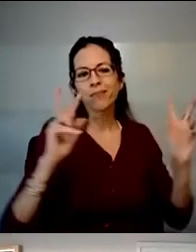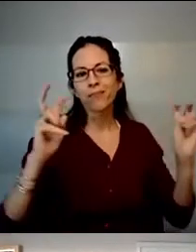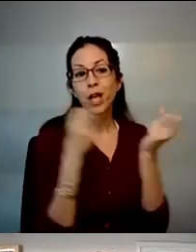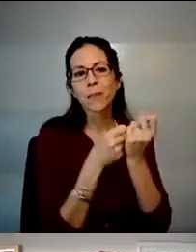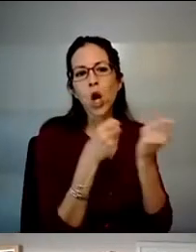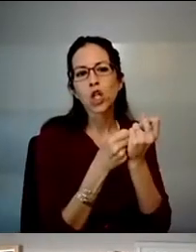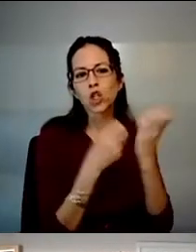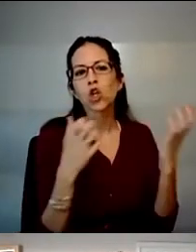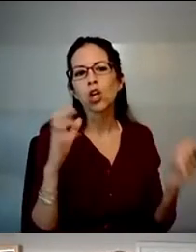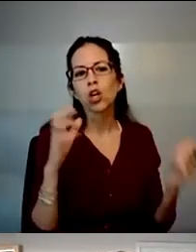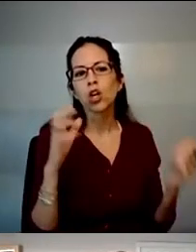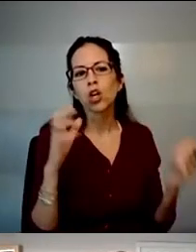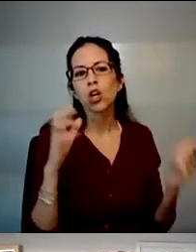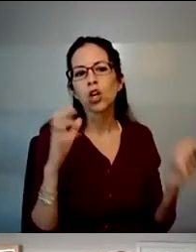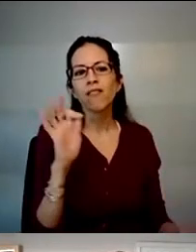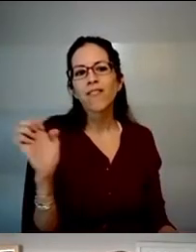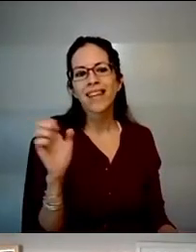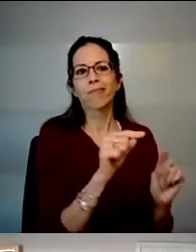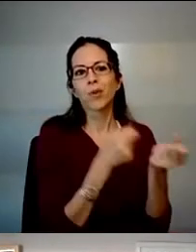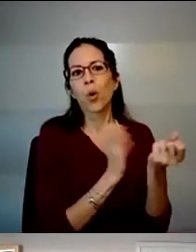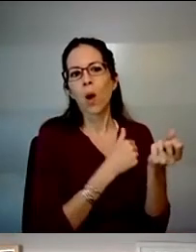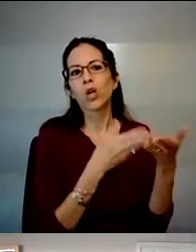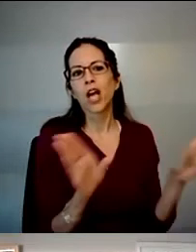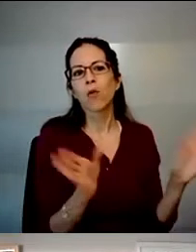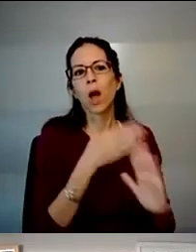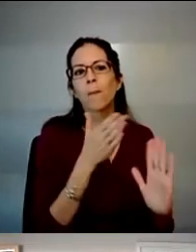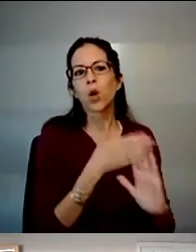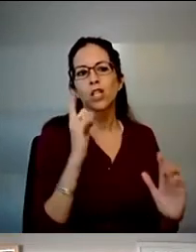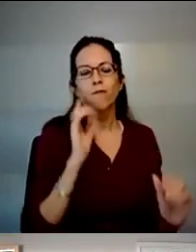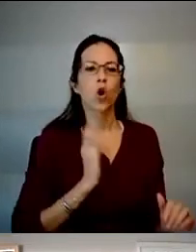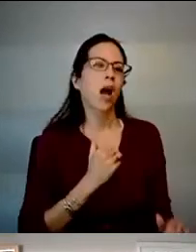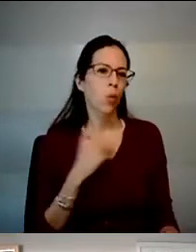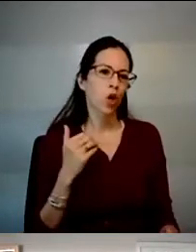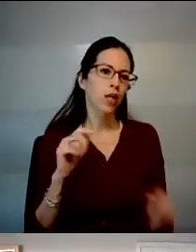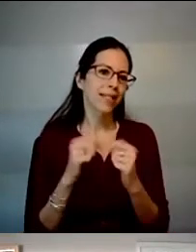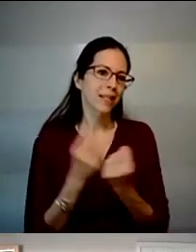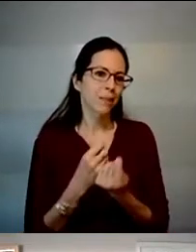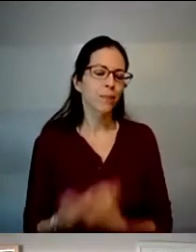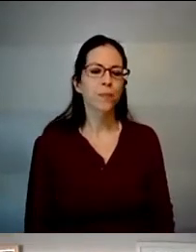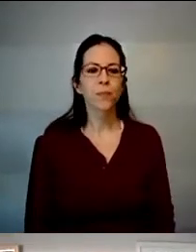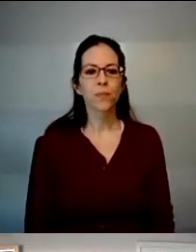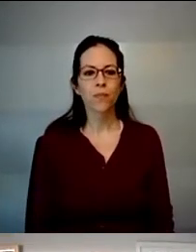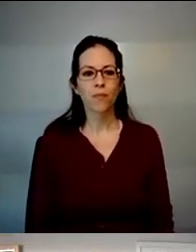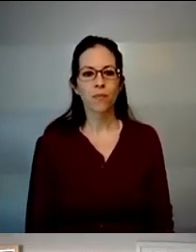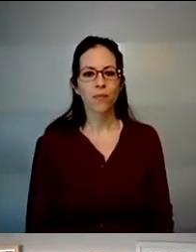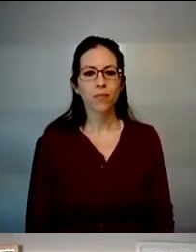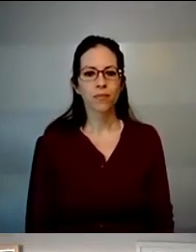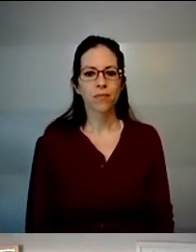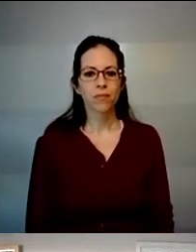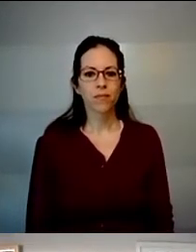you know, that went to support general operations of our Pelly team. But this,